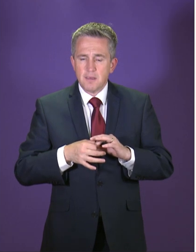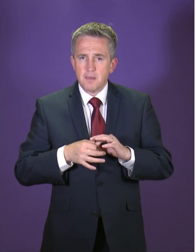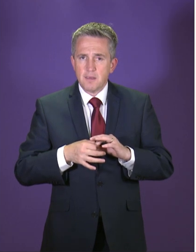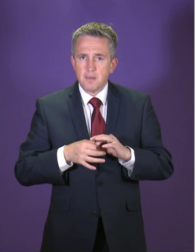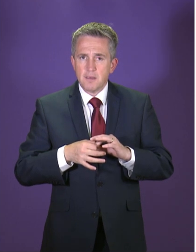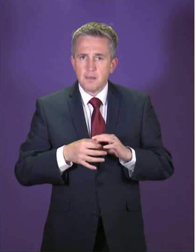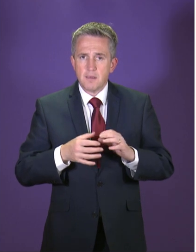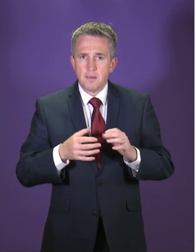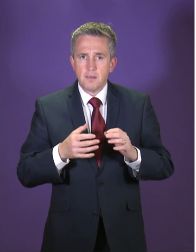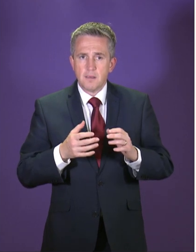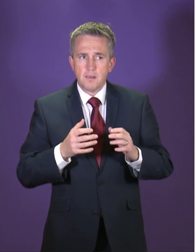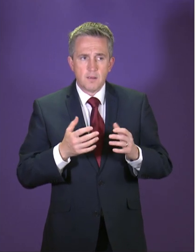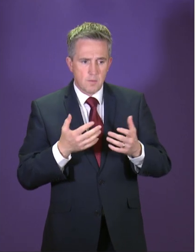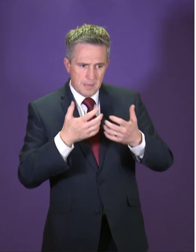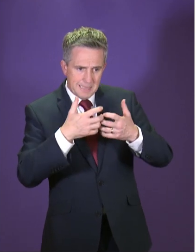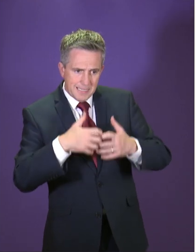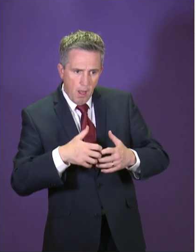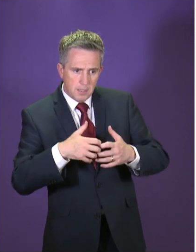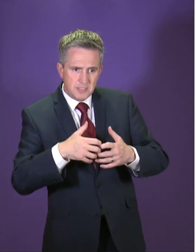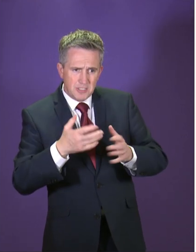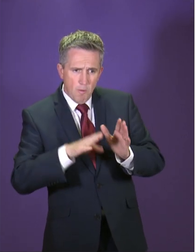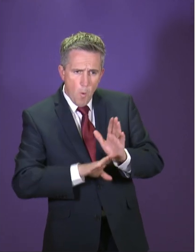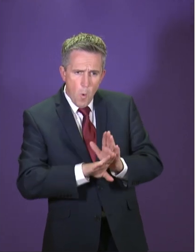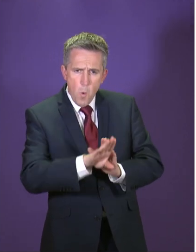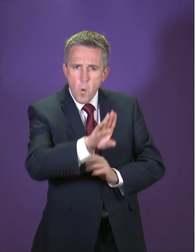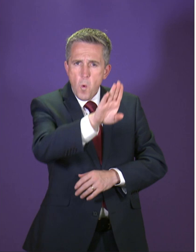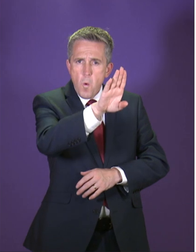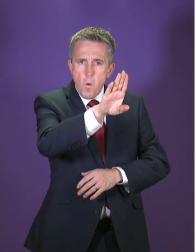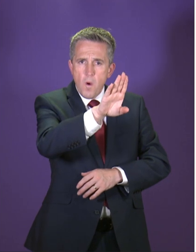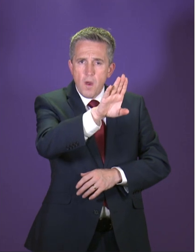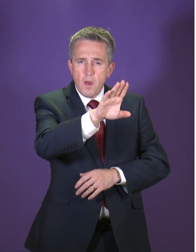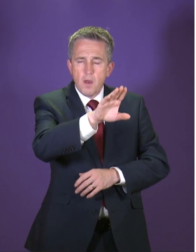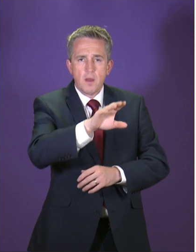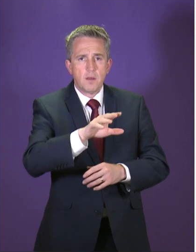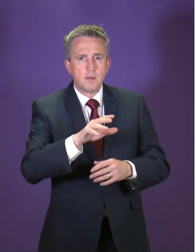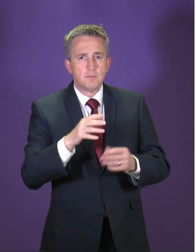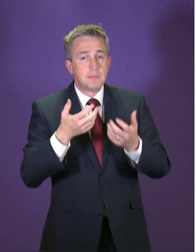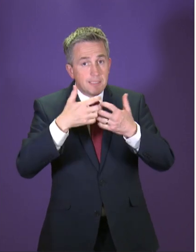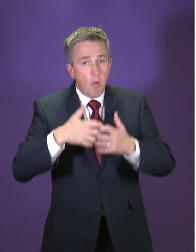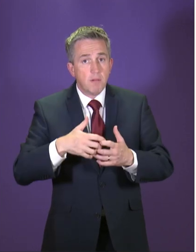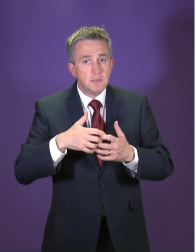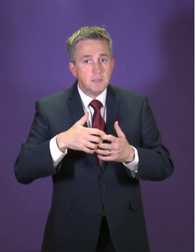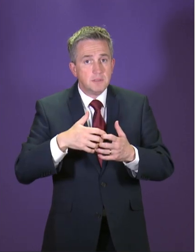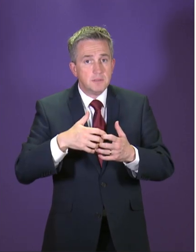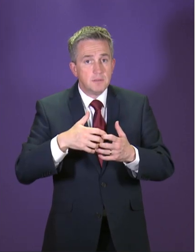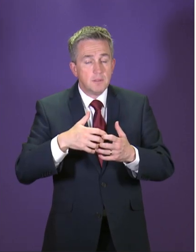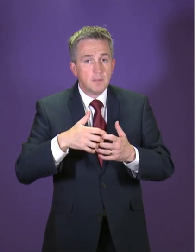where there is technological revolution with its impact on